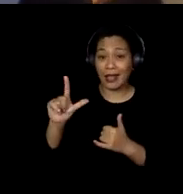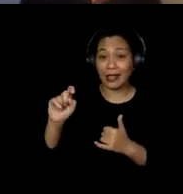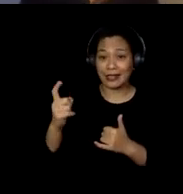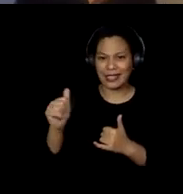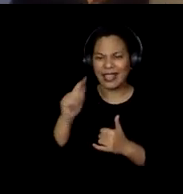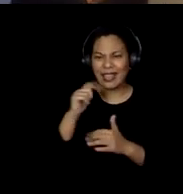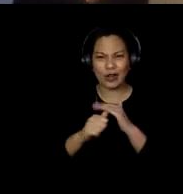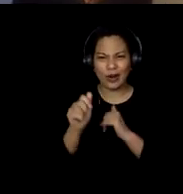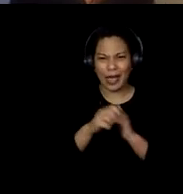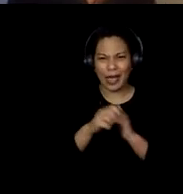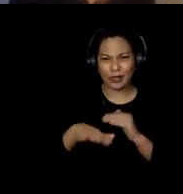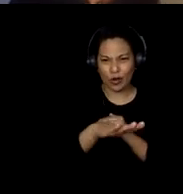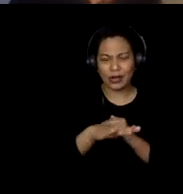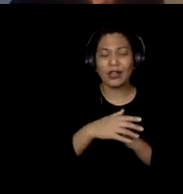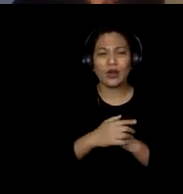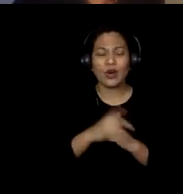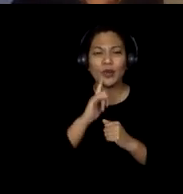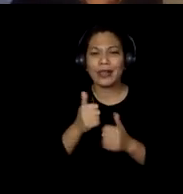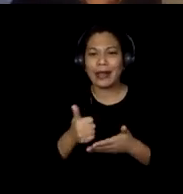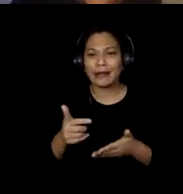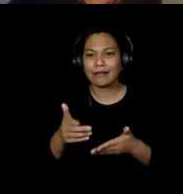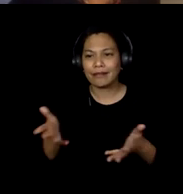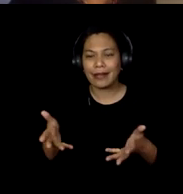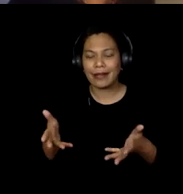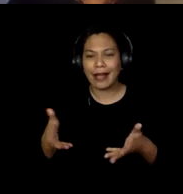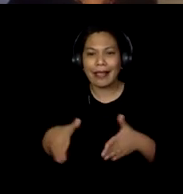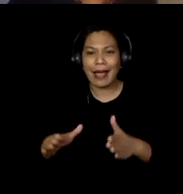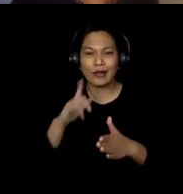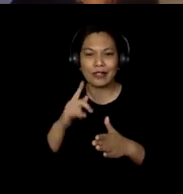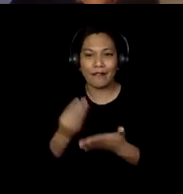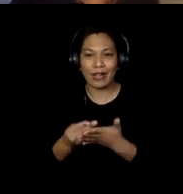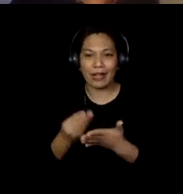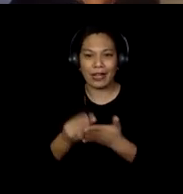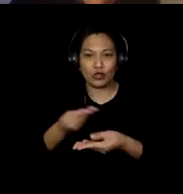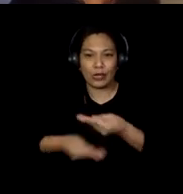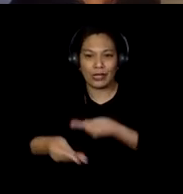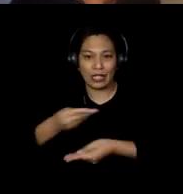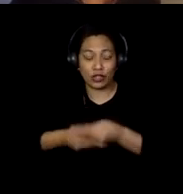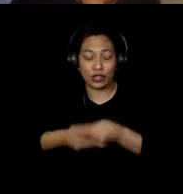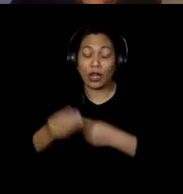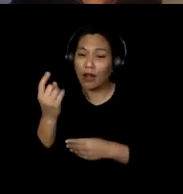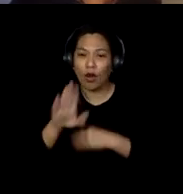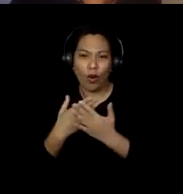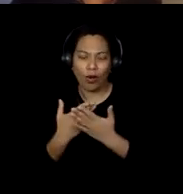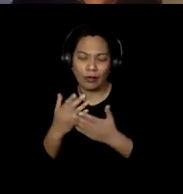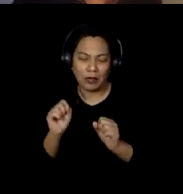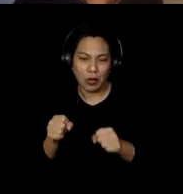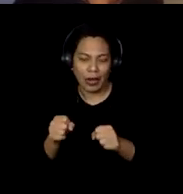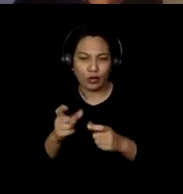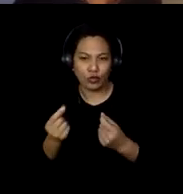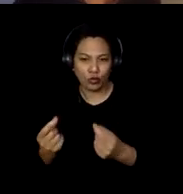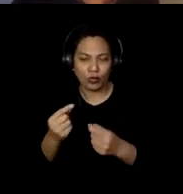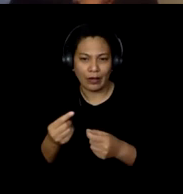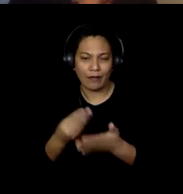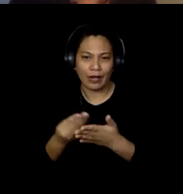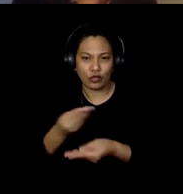Amazon, enables financial transactions. Well, all of the voice devices do. The problem is that humans